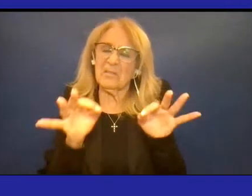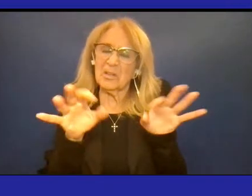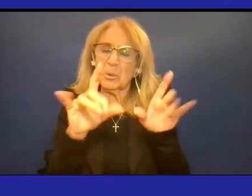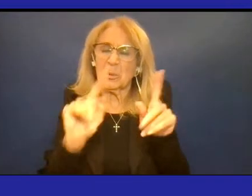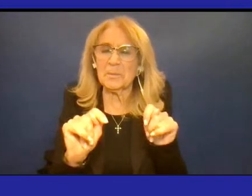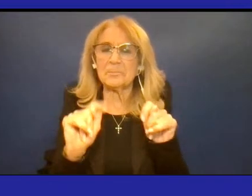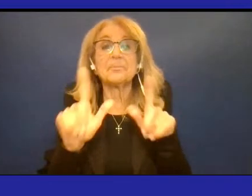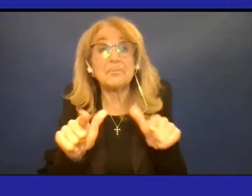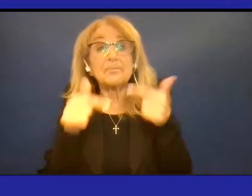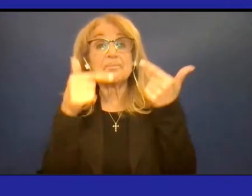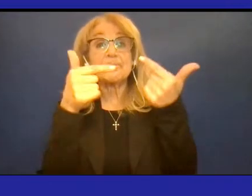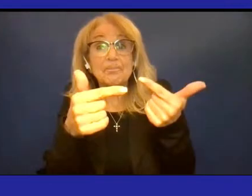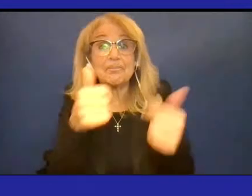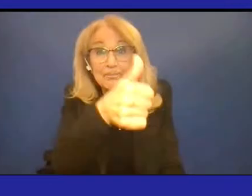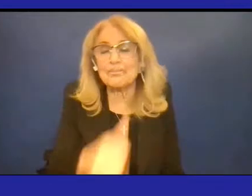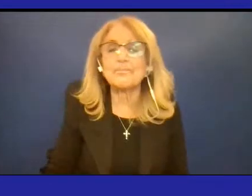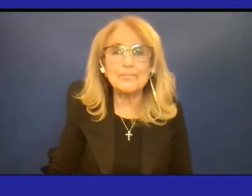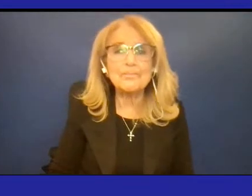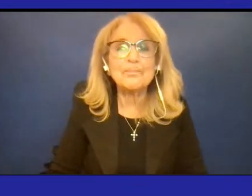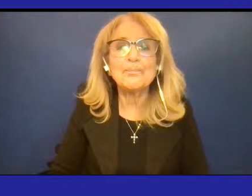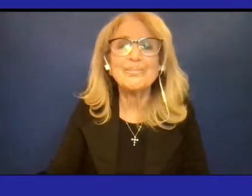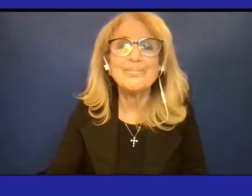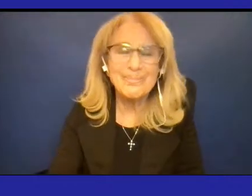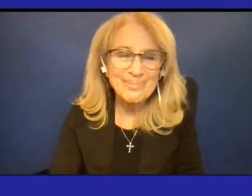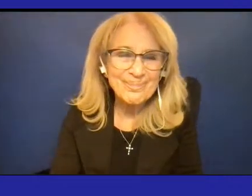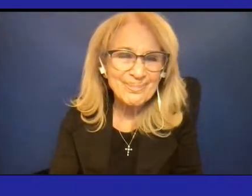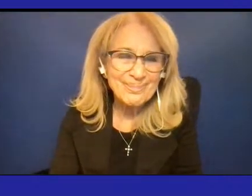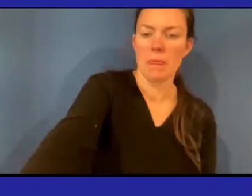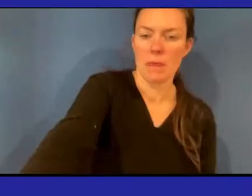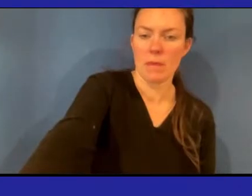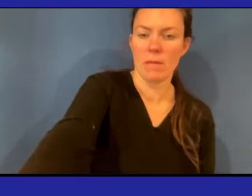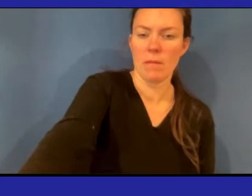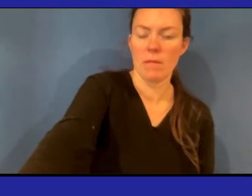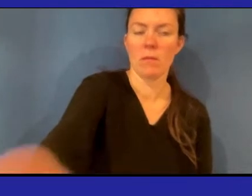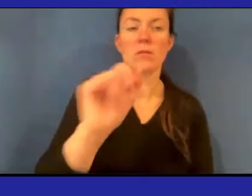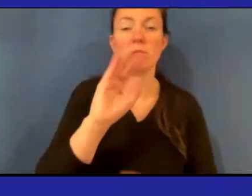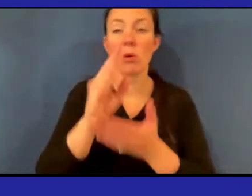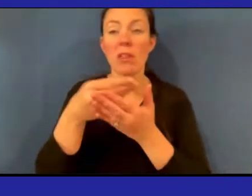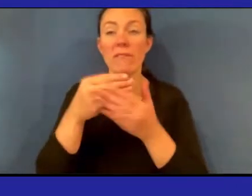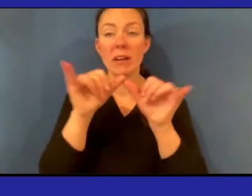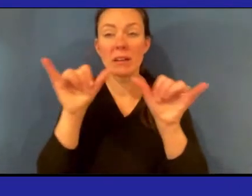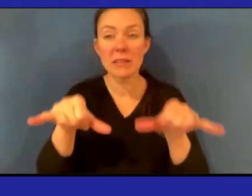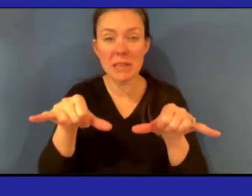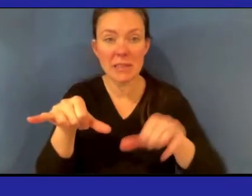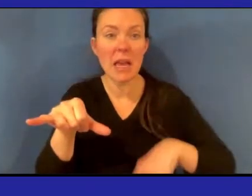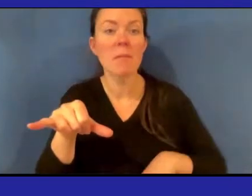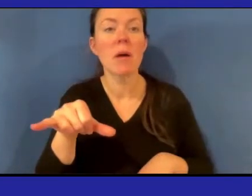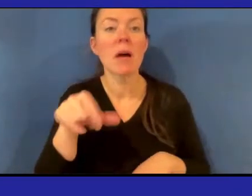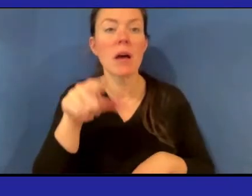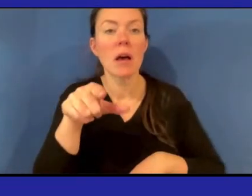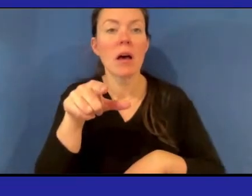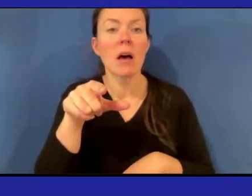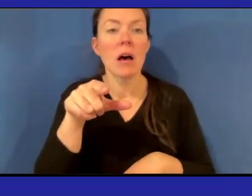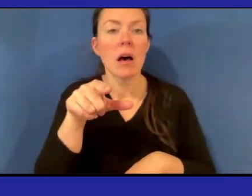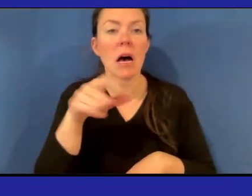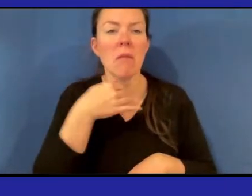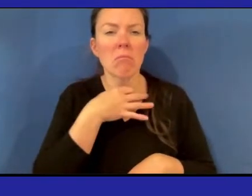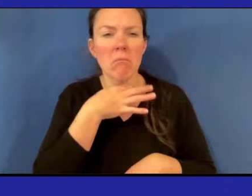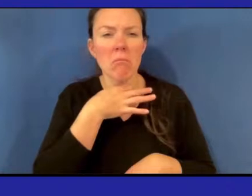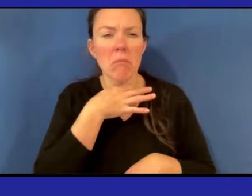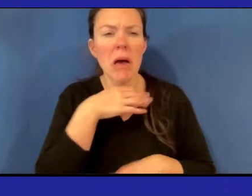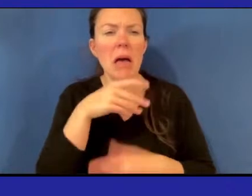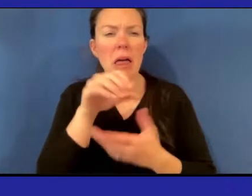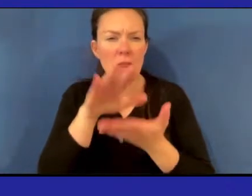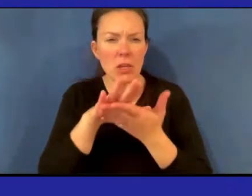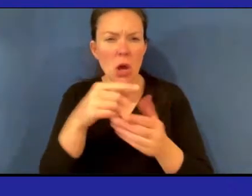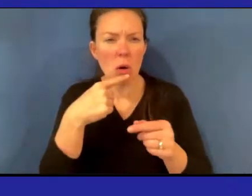I have go a ahead. question about the financial assistance and insurance coverage. So it says in the note, and I